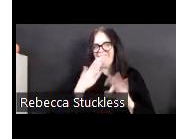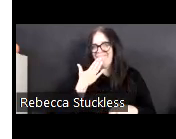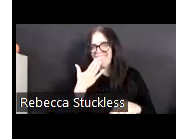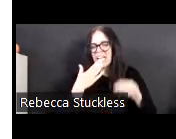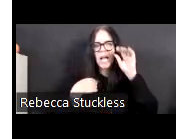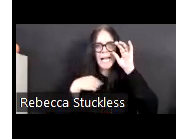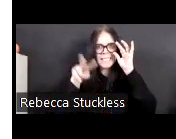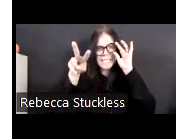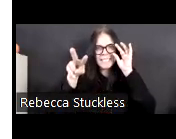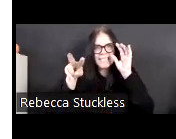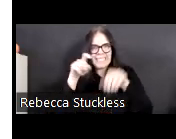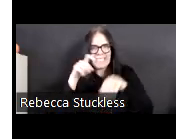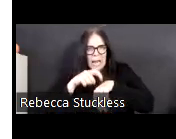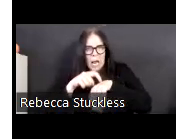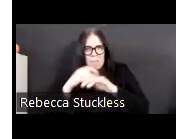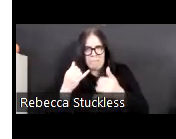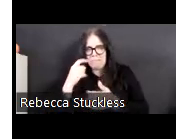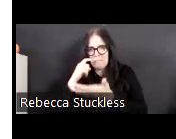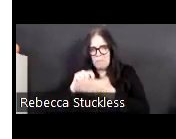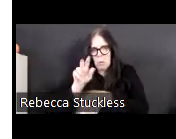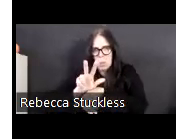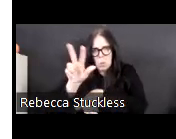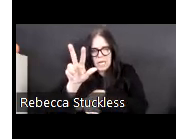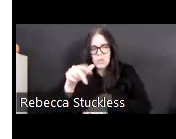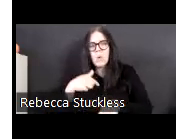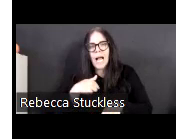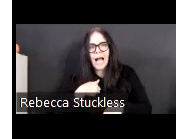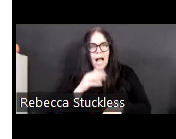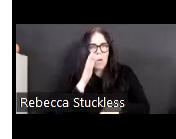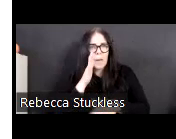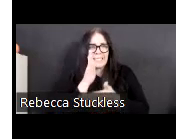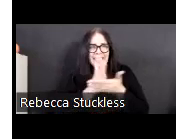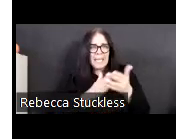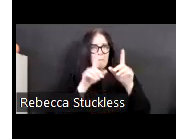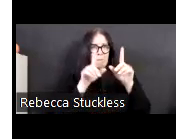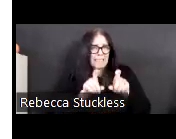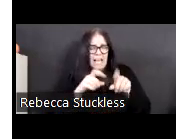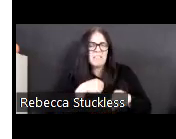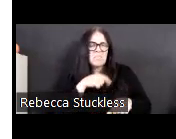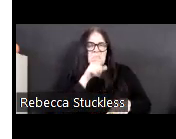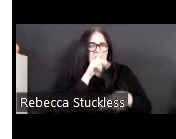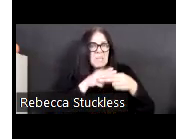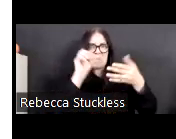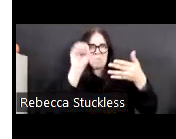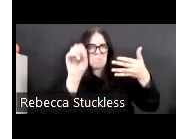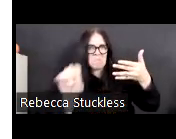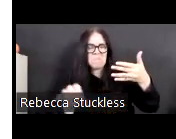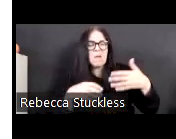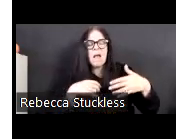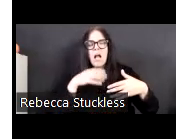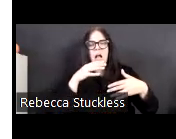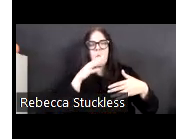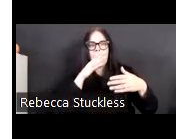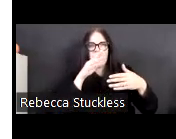what I'm going to do, if you don't mind, is some of the tests, I won't be reading them out. I'm going to skip those, but I do